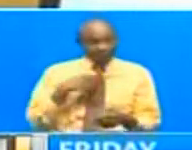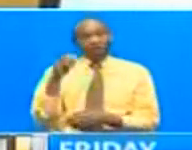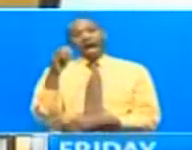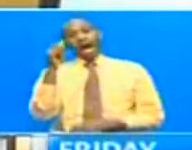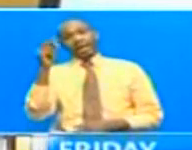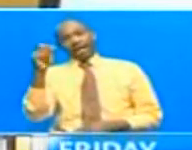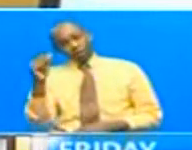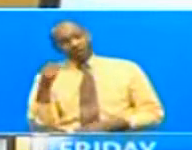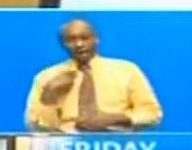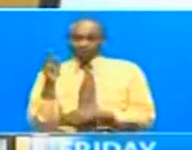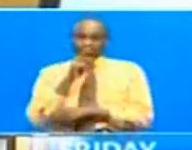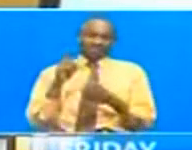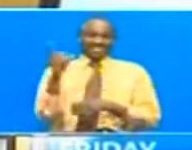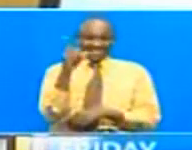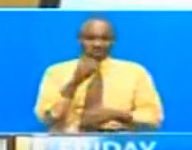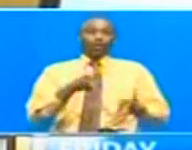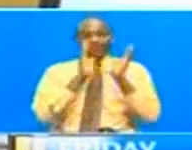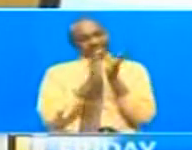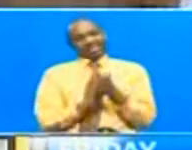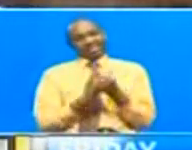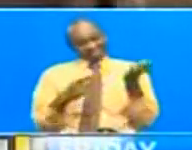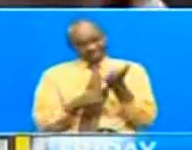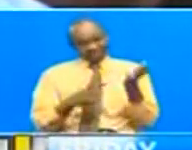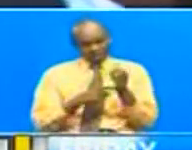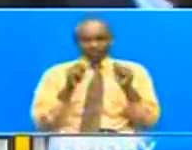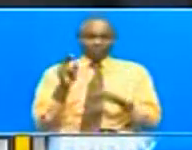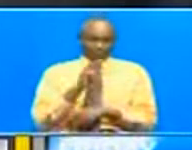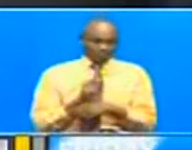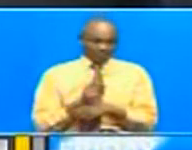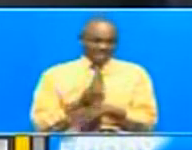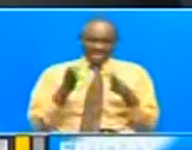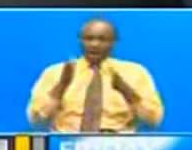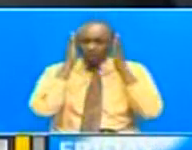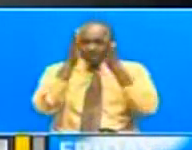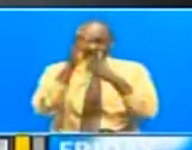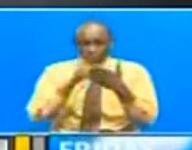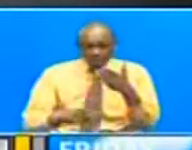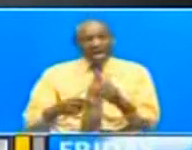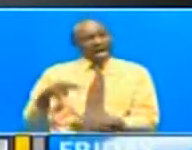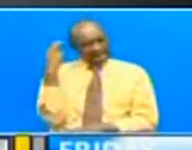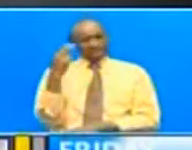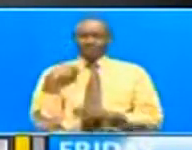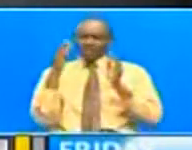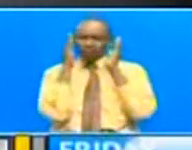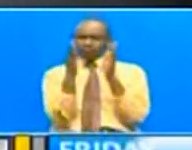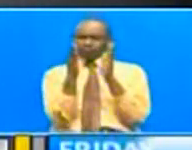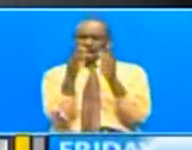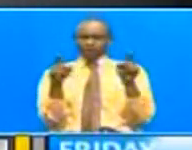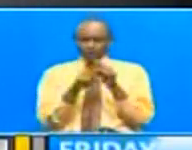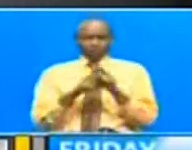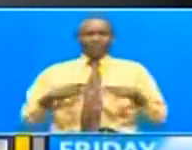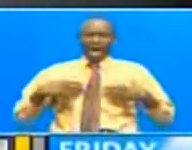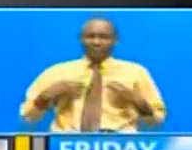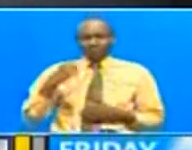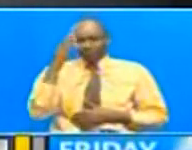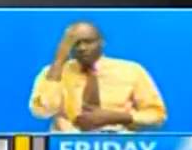now I'm work out digital teacher. The concentration here is high, and so is the excitement.